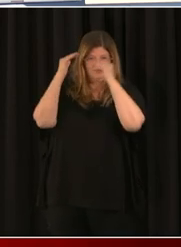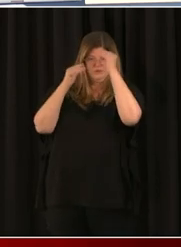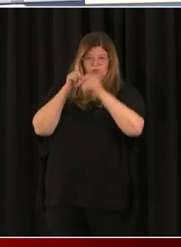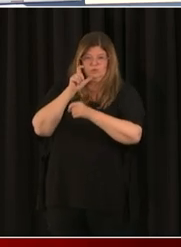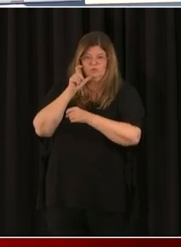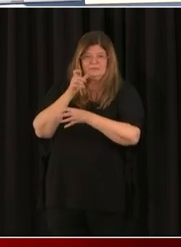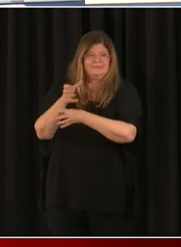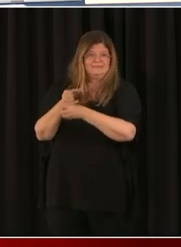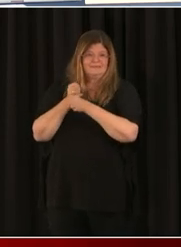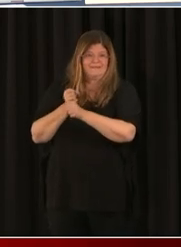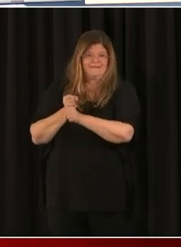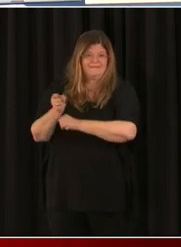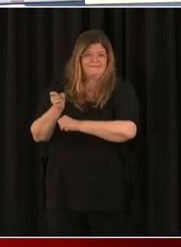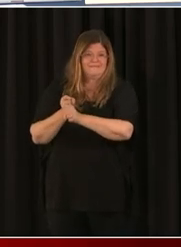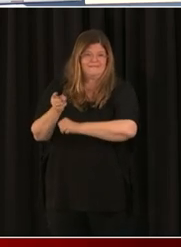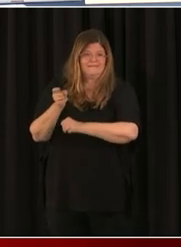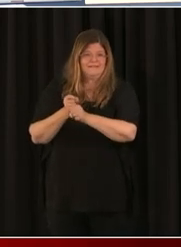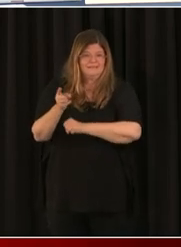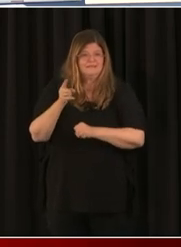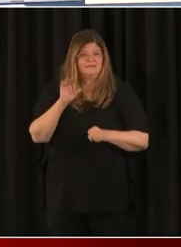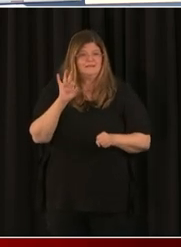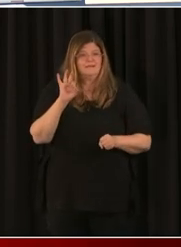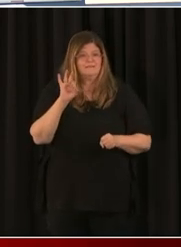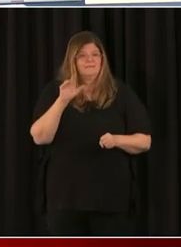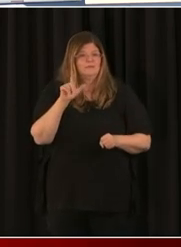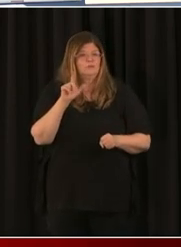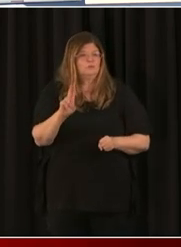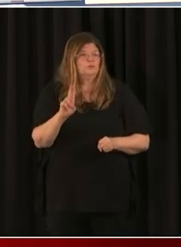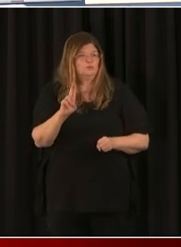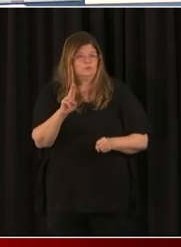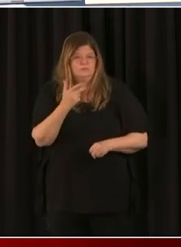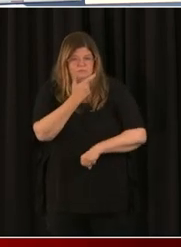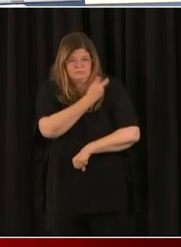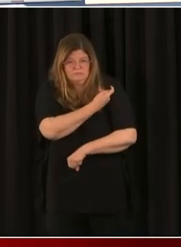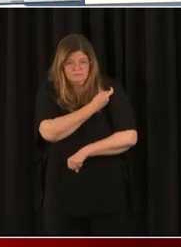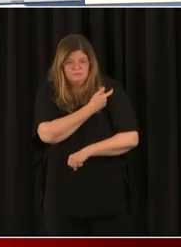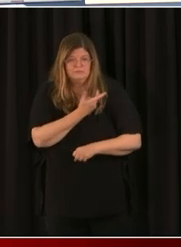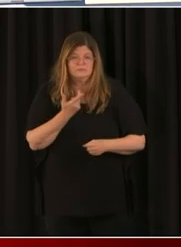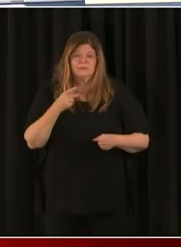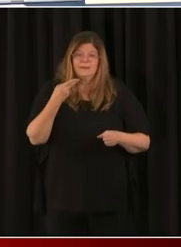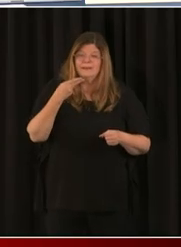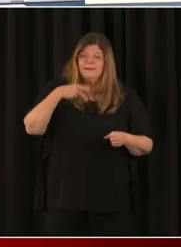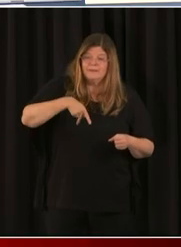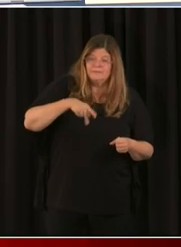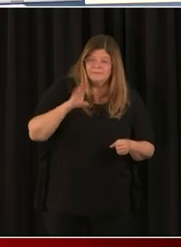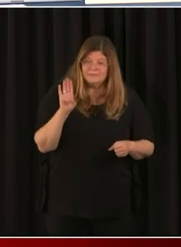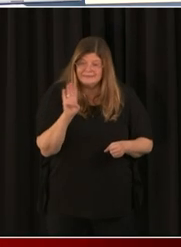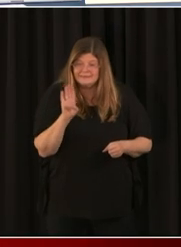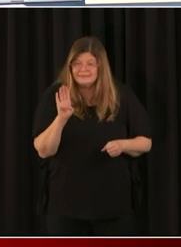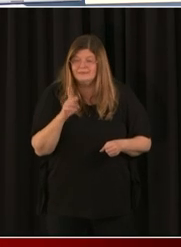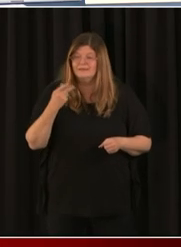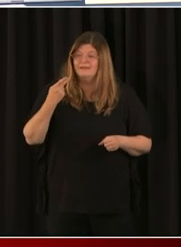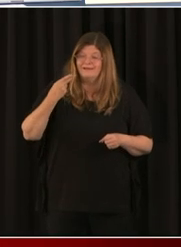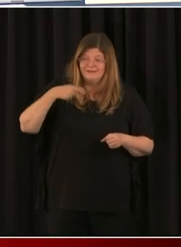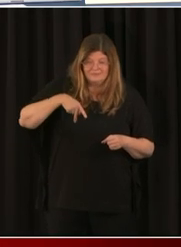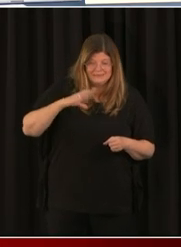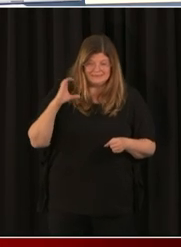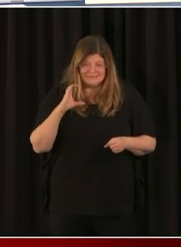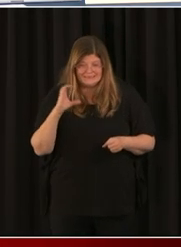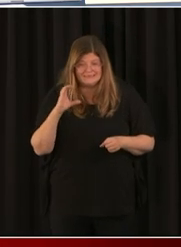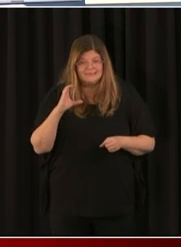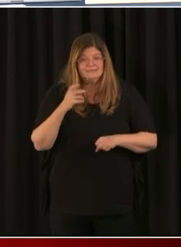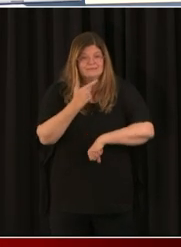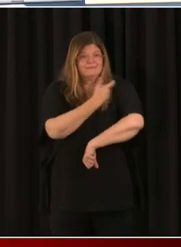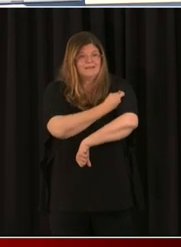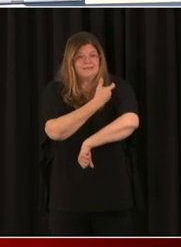influenza vaccine, information around hepatitis B and hepatitis A vaccines. So a much more